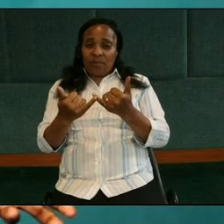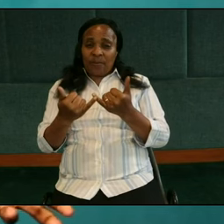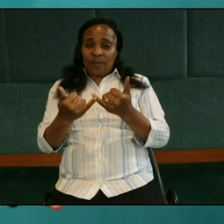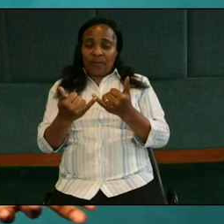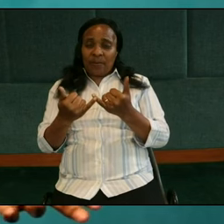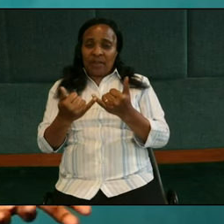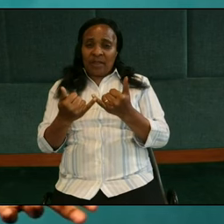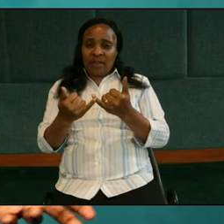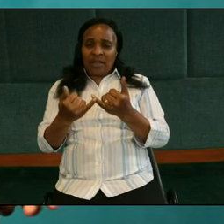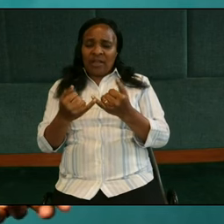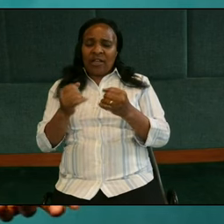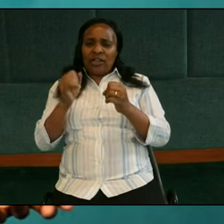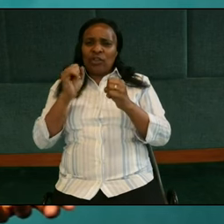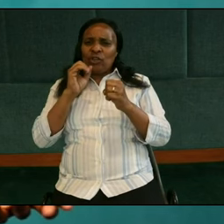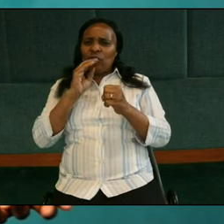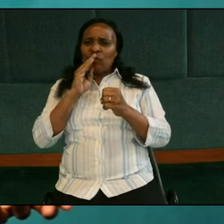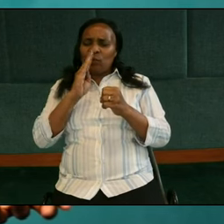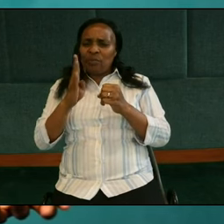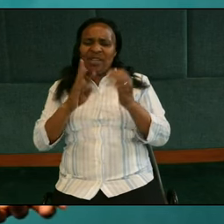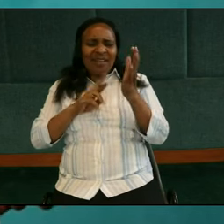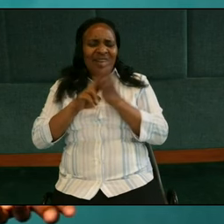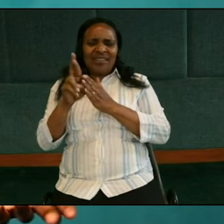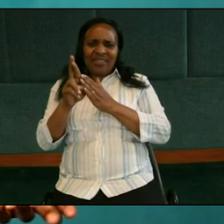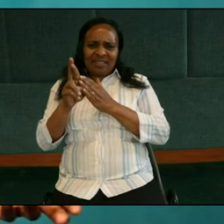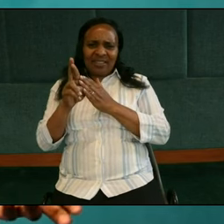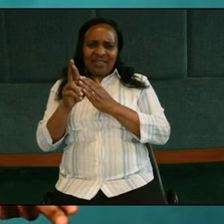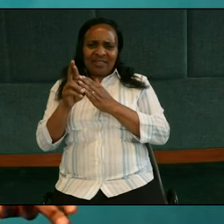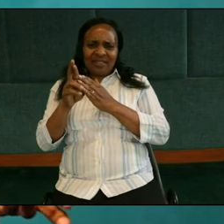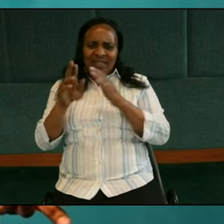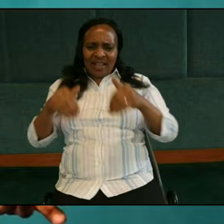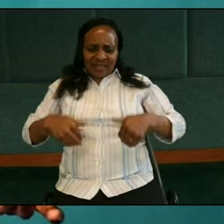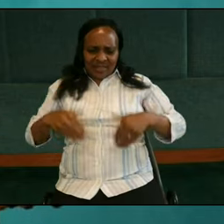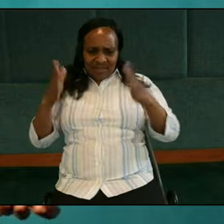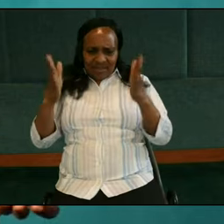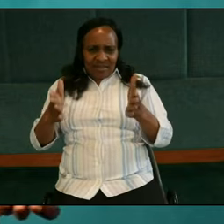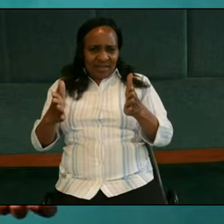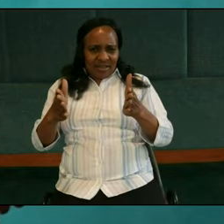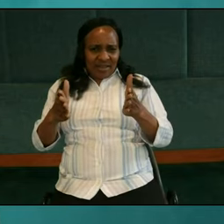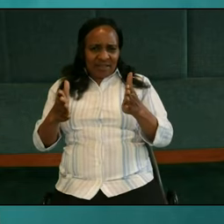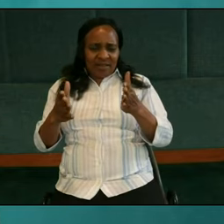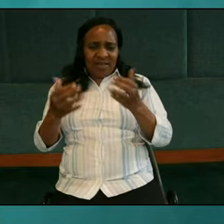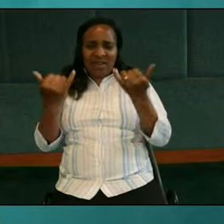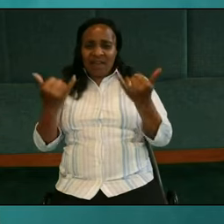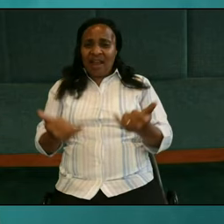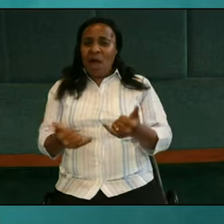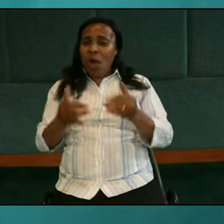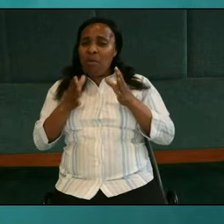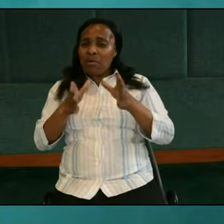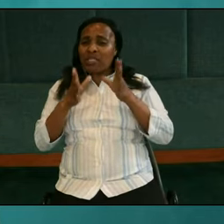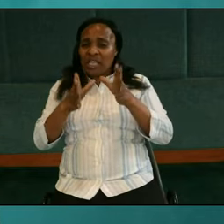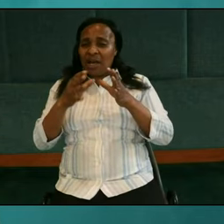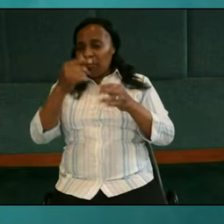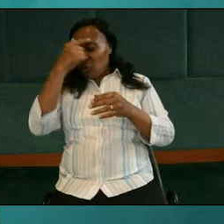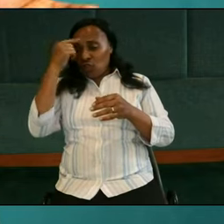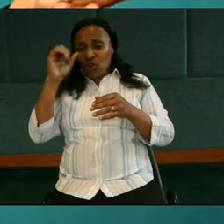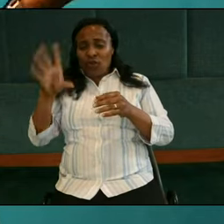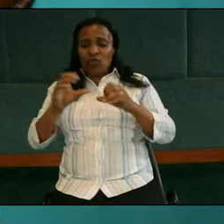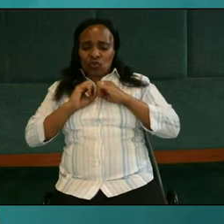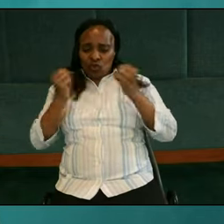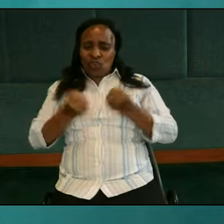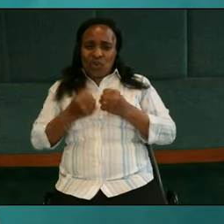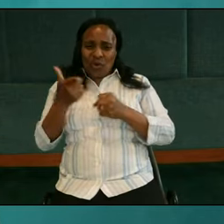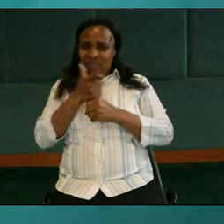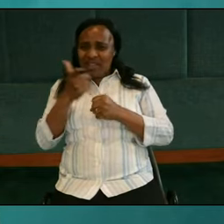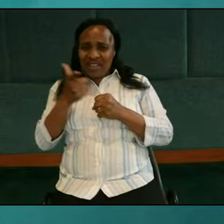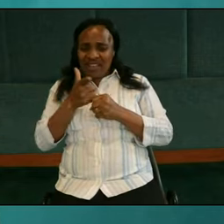to be holy, but to be righteous as a teenager? I feel like nowadays there's so much pressure because of social media. Like, sin